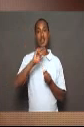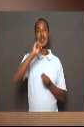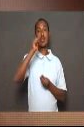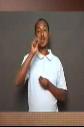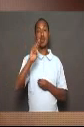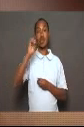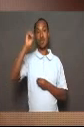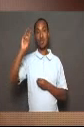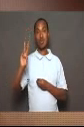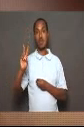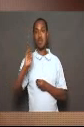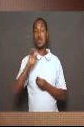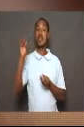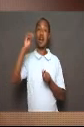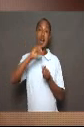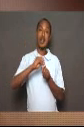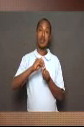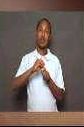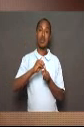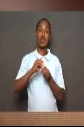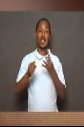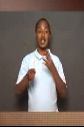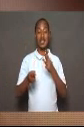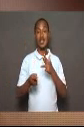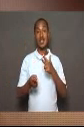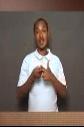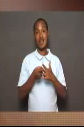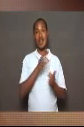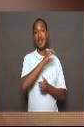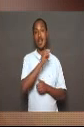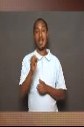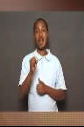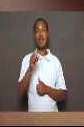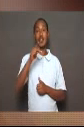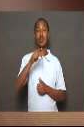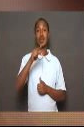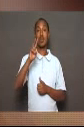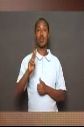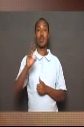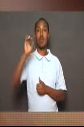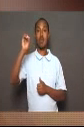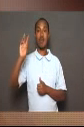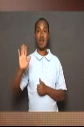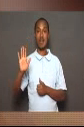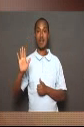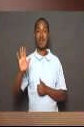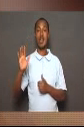or barium peroxide is added to the third, and phosphorus pentoxide to the